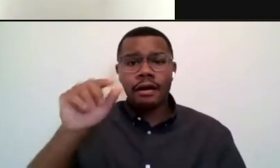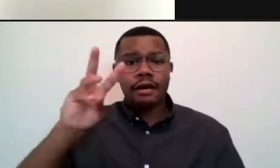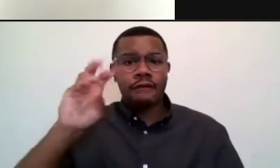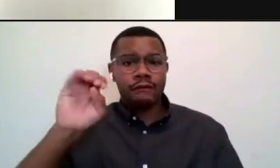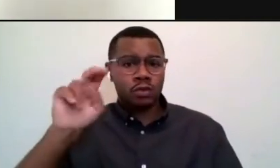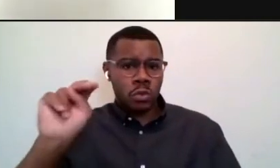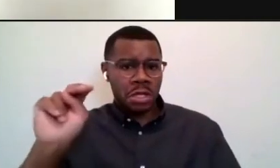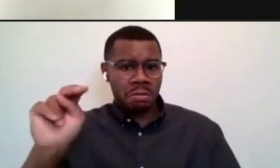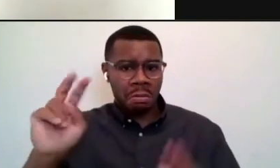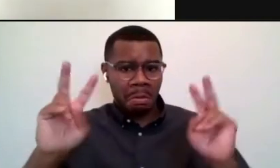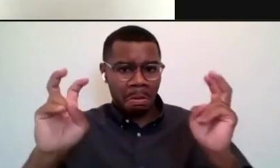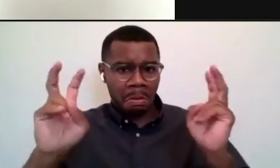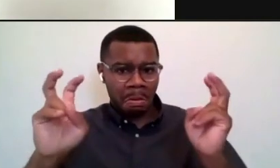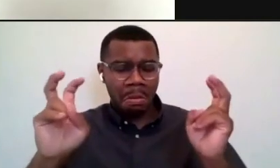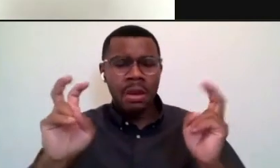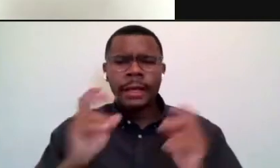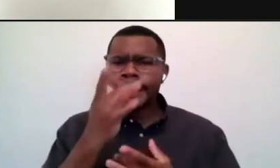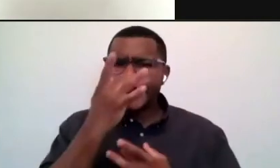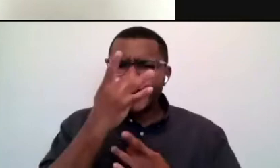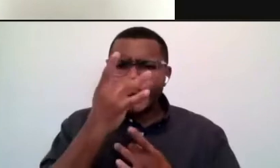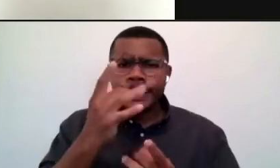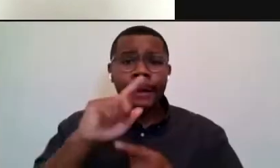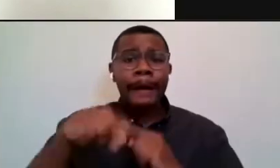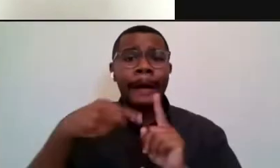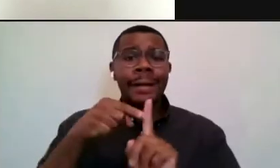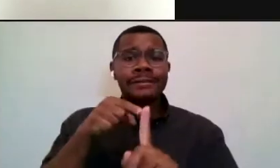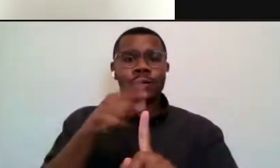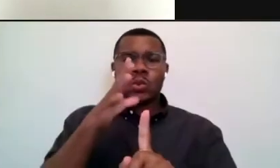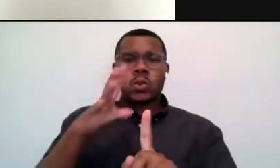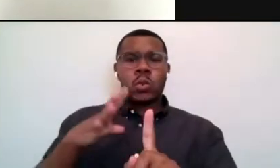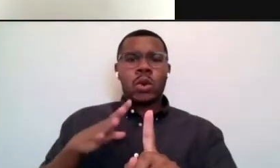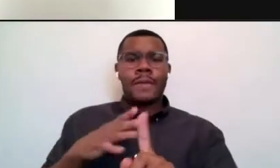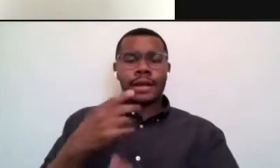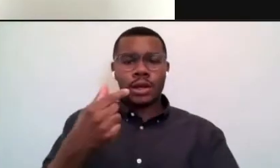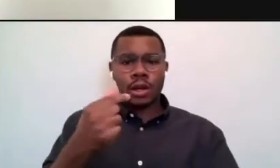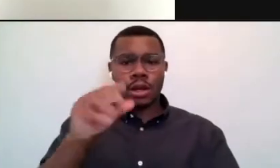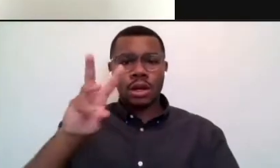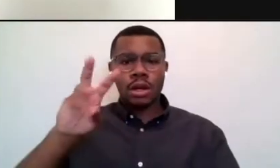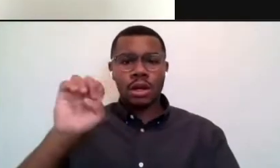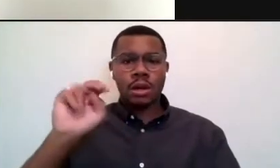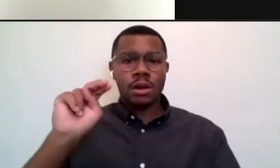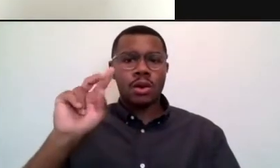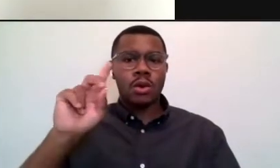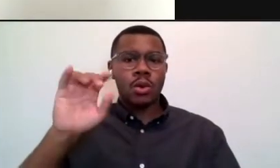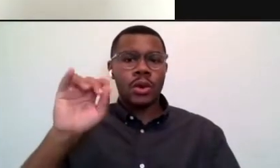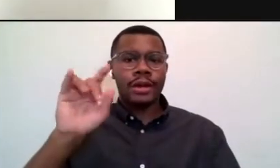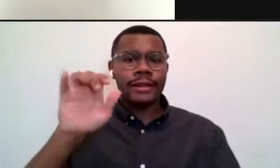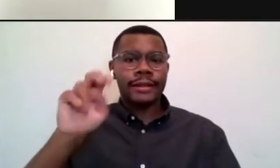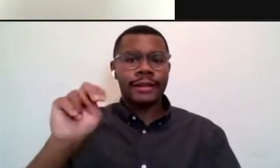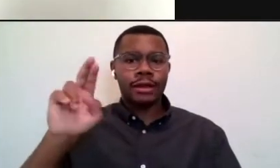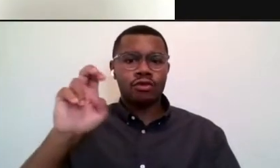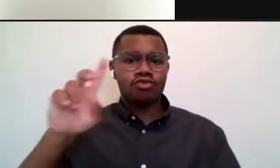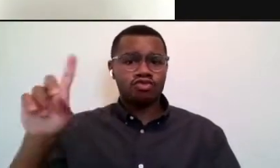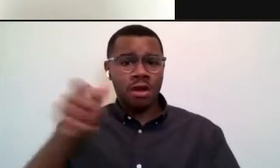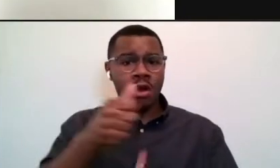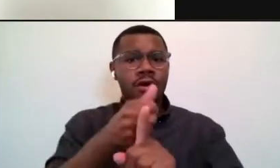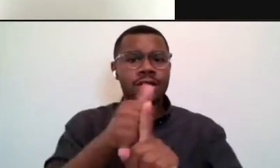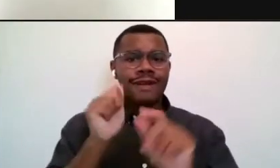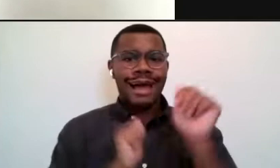It's about a woman, Gwendolyn Reed, who was an actor here in Hartford. She acted